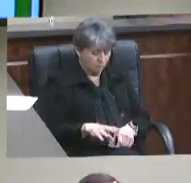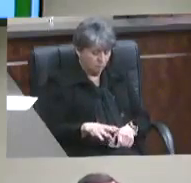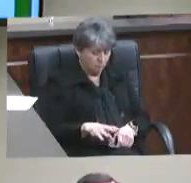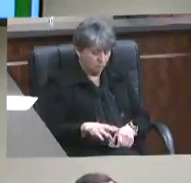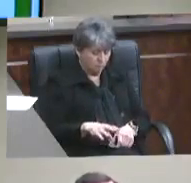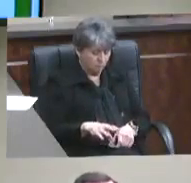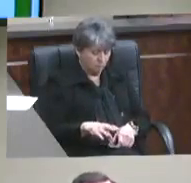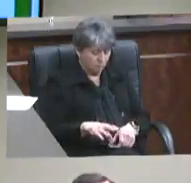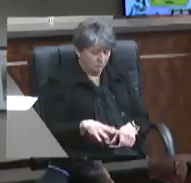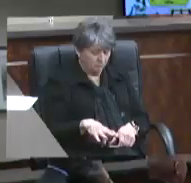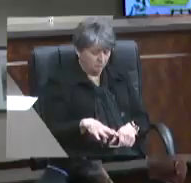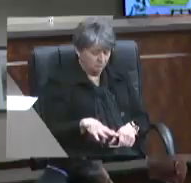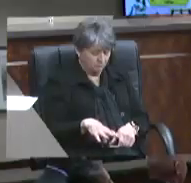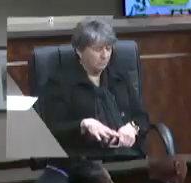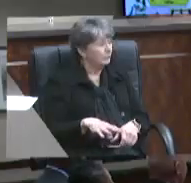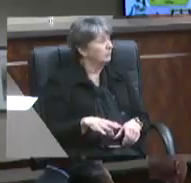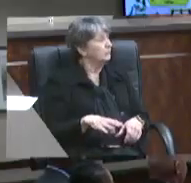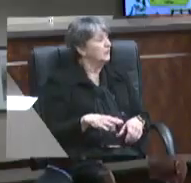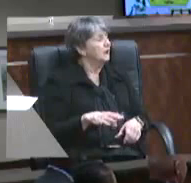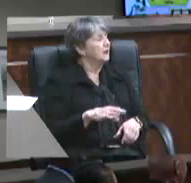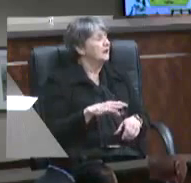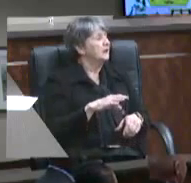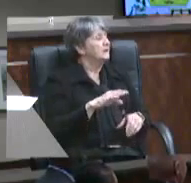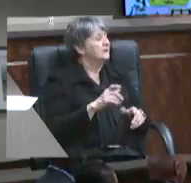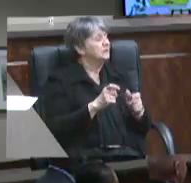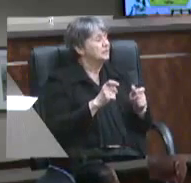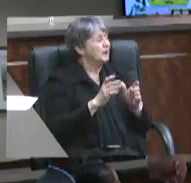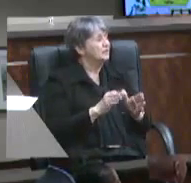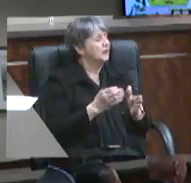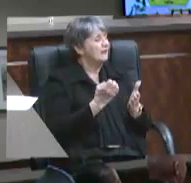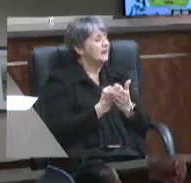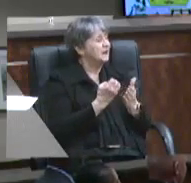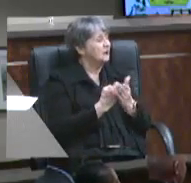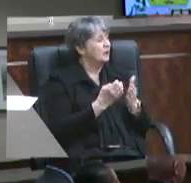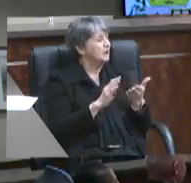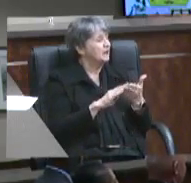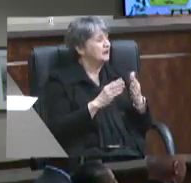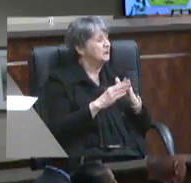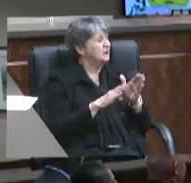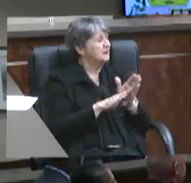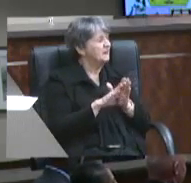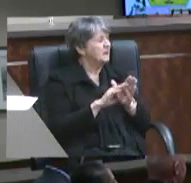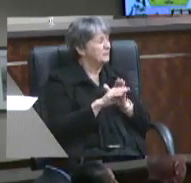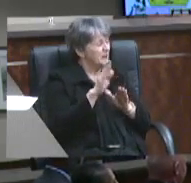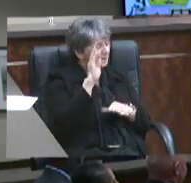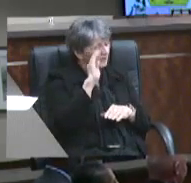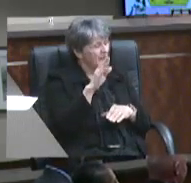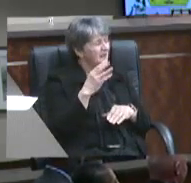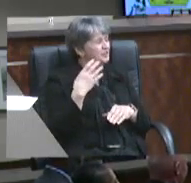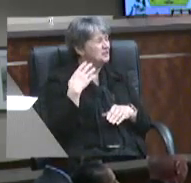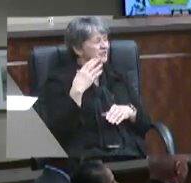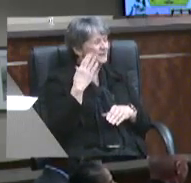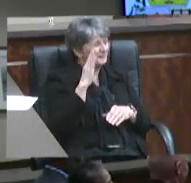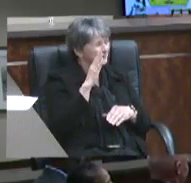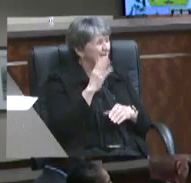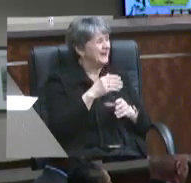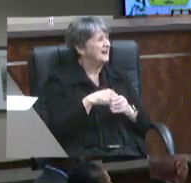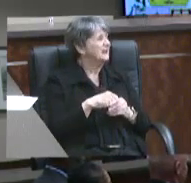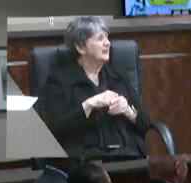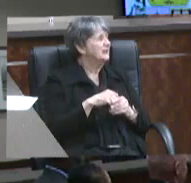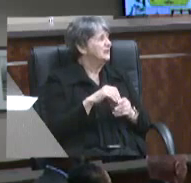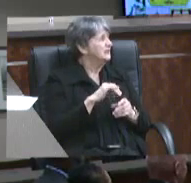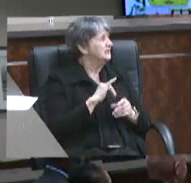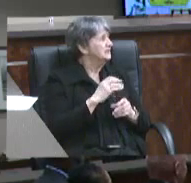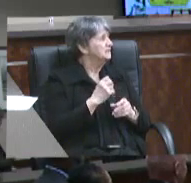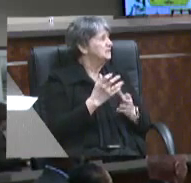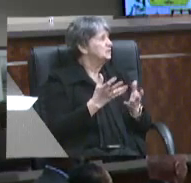Good evening. My name is Krishna Poli. I'm the Director of Economic Community Development. Hi, Chief. Hi. I just want